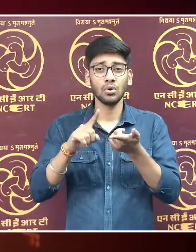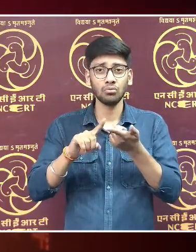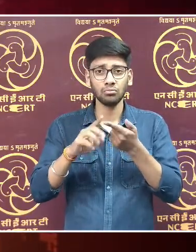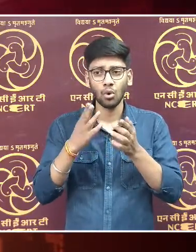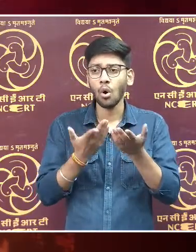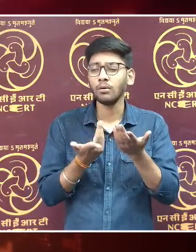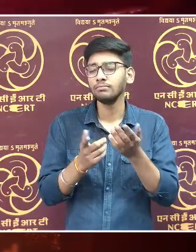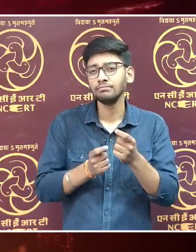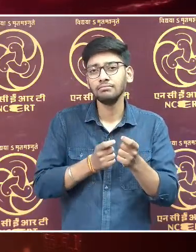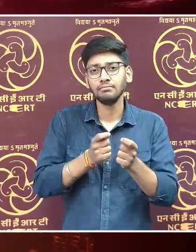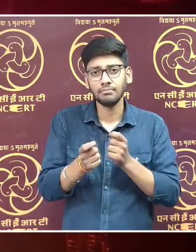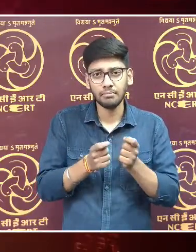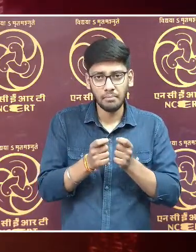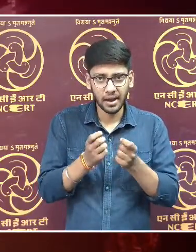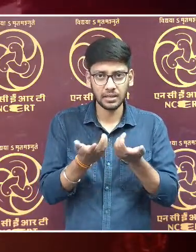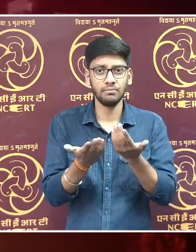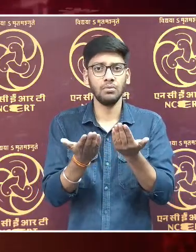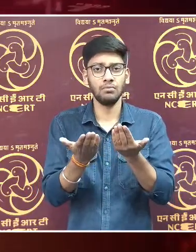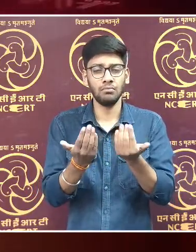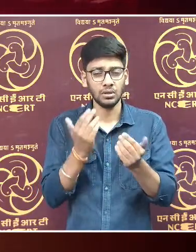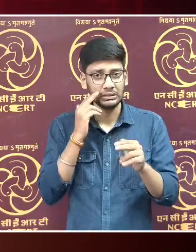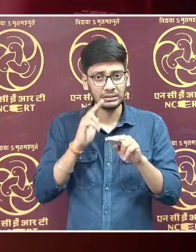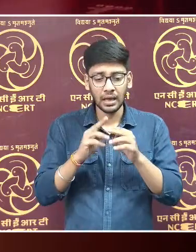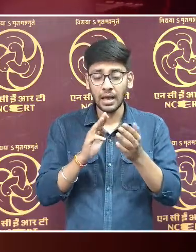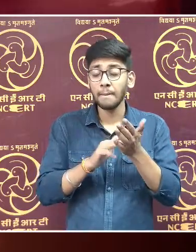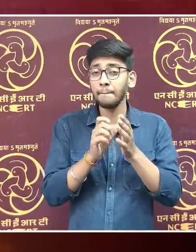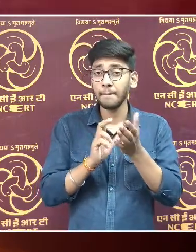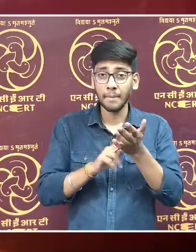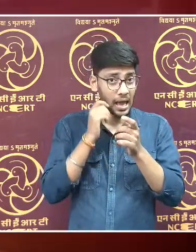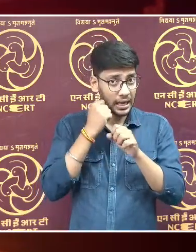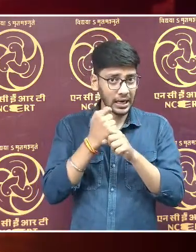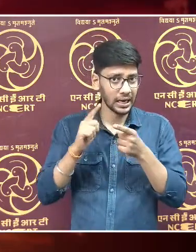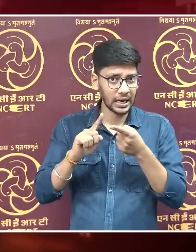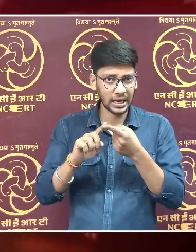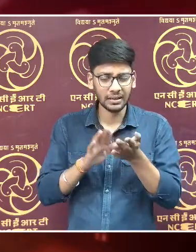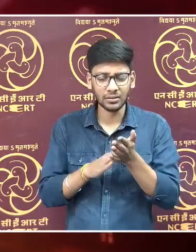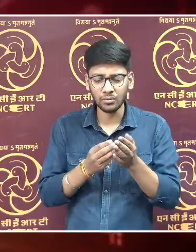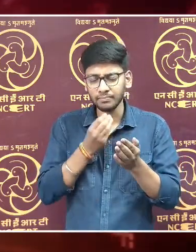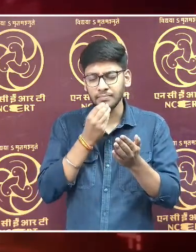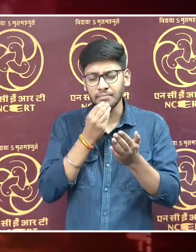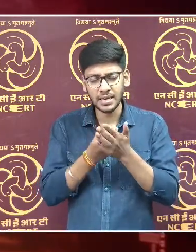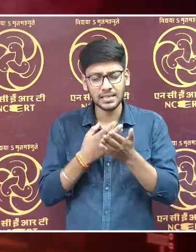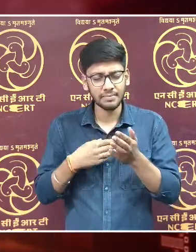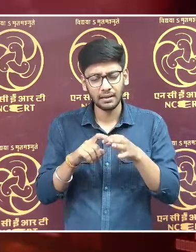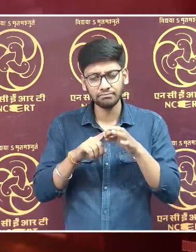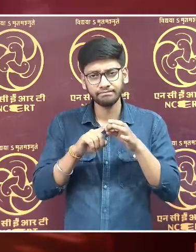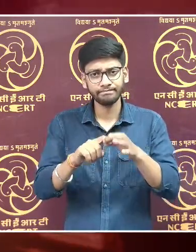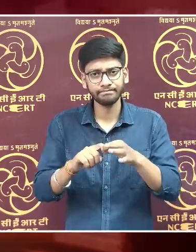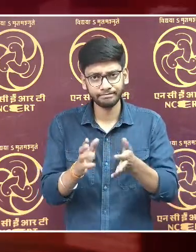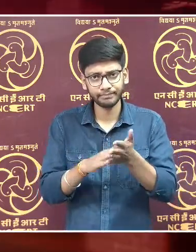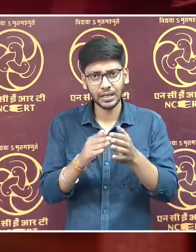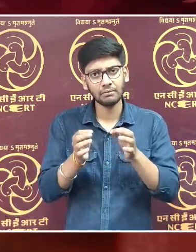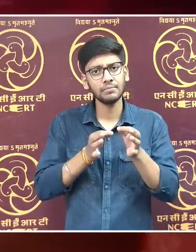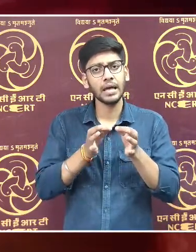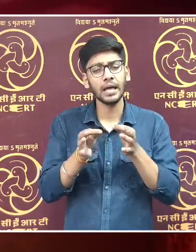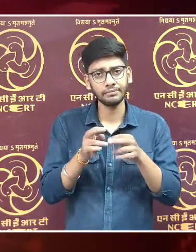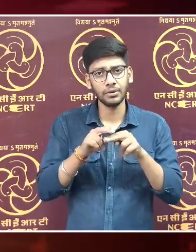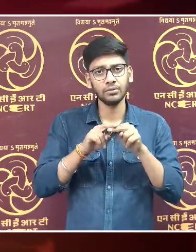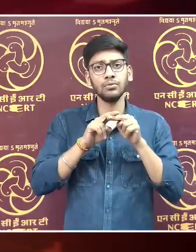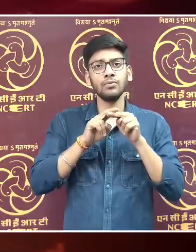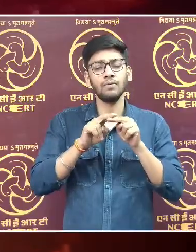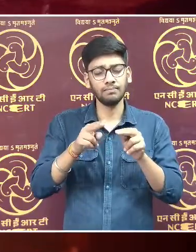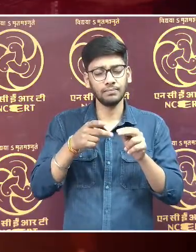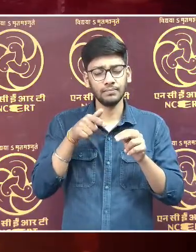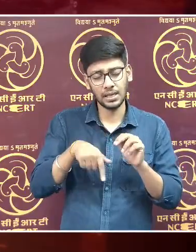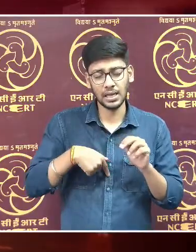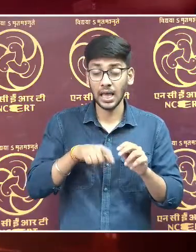Because we know that it's a condition that can only be managed forever. So, please elaborate on this.